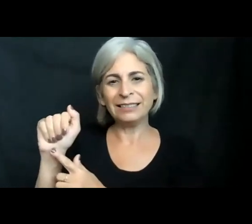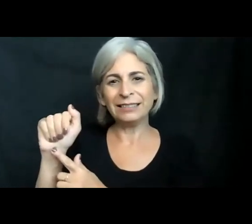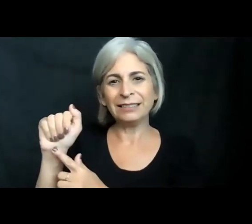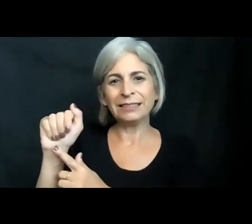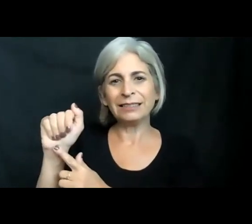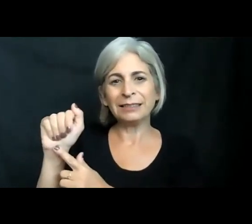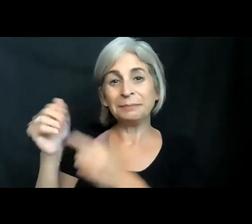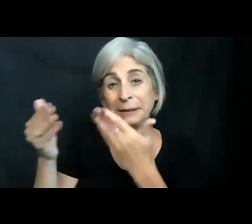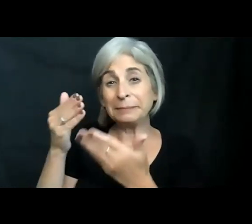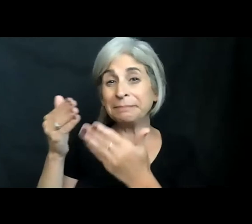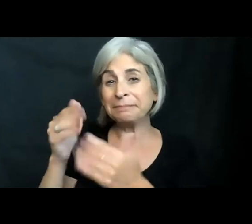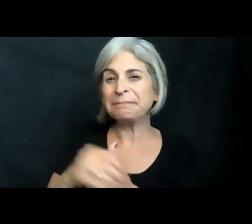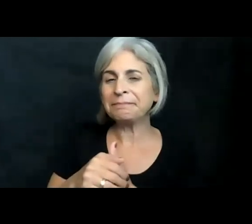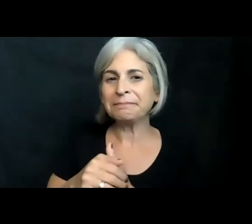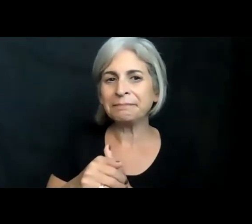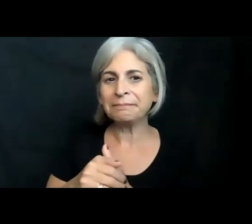Rebecca, possibly?